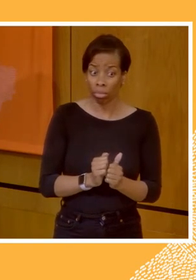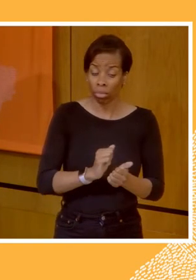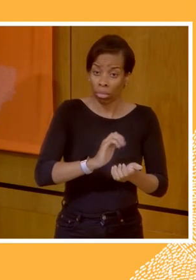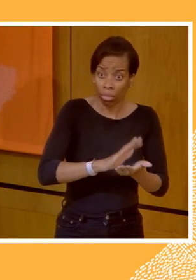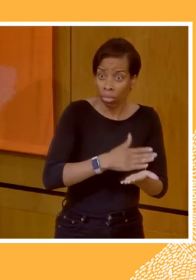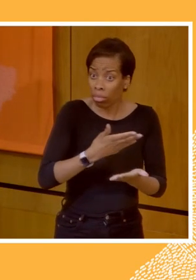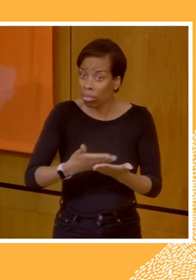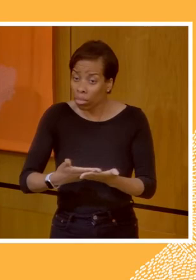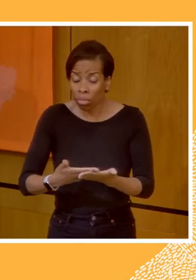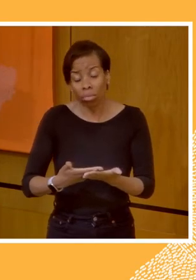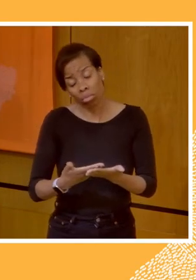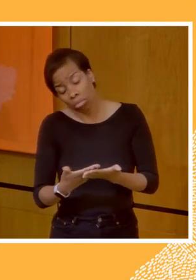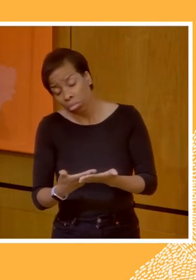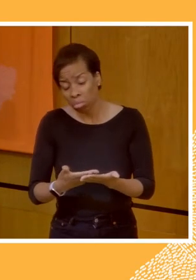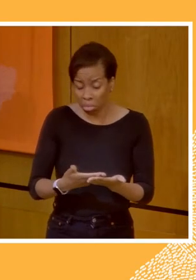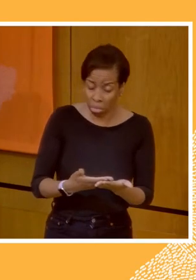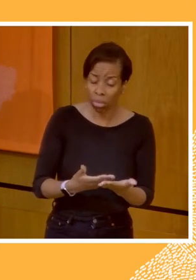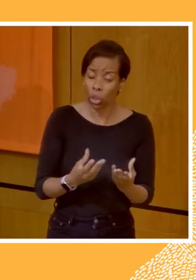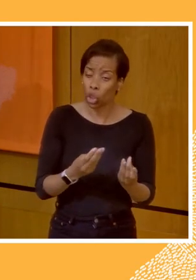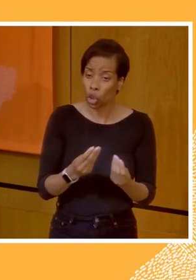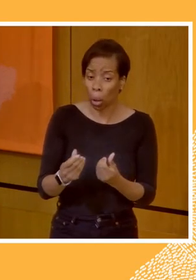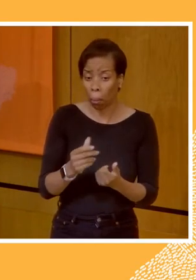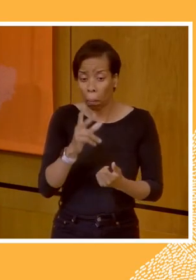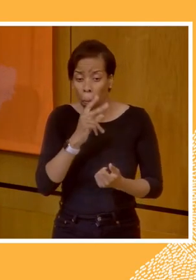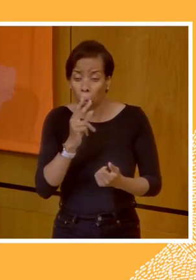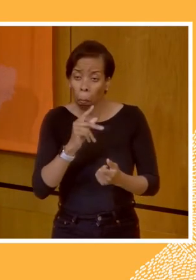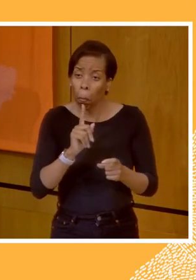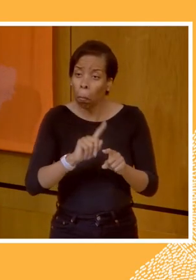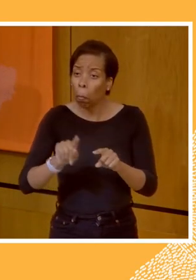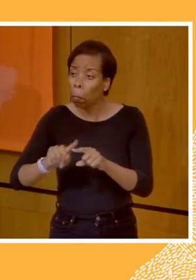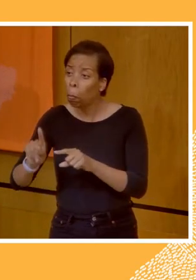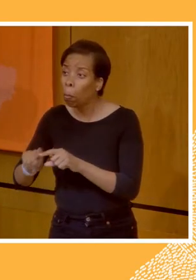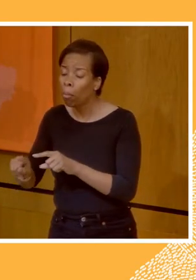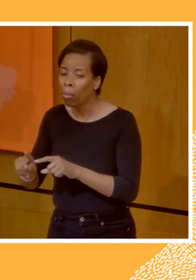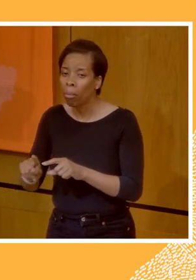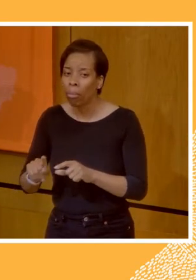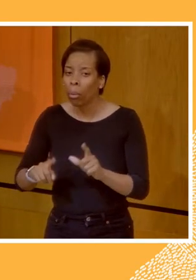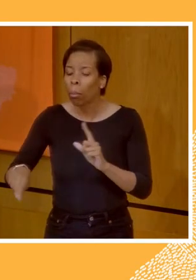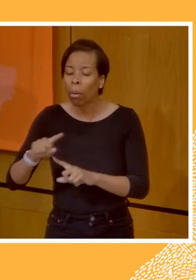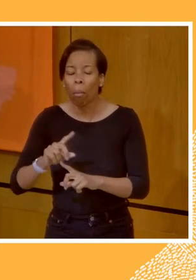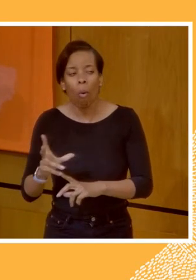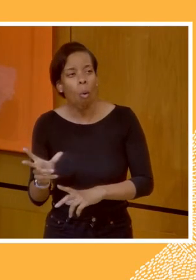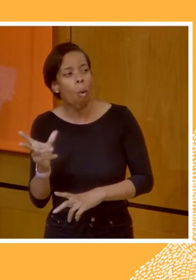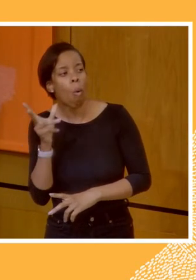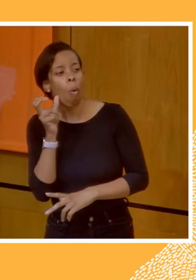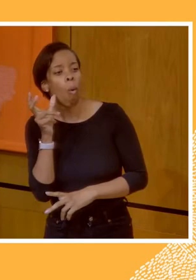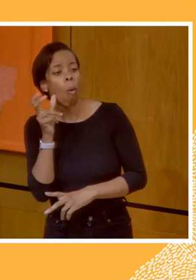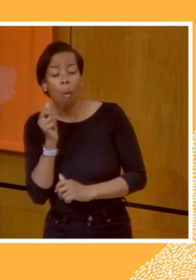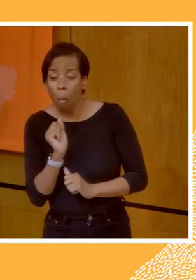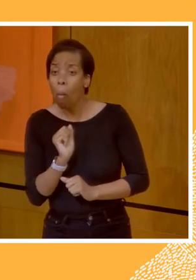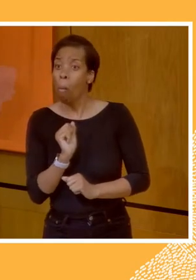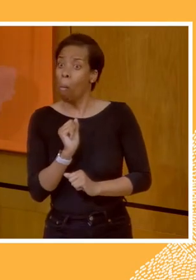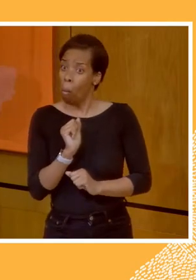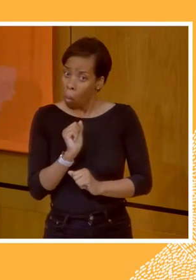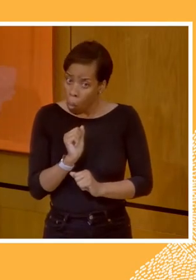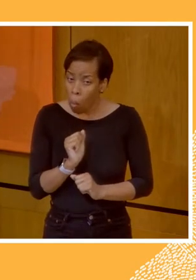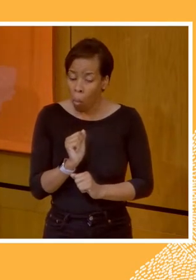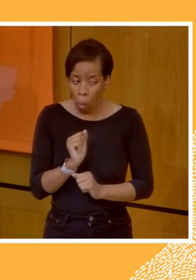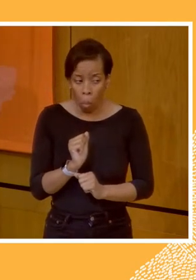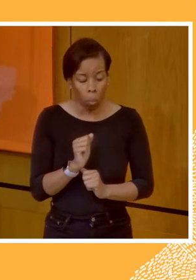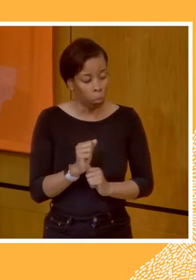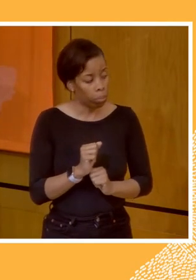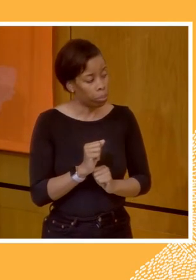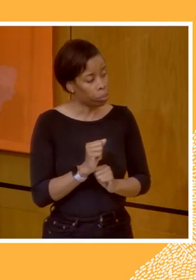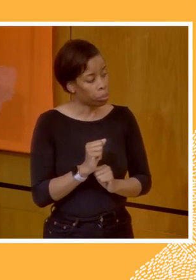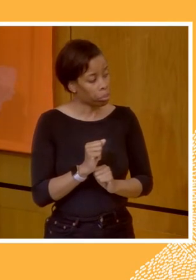translated. Some of it is, some of it isn't, but that those can be heard and appreciated orally, but also